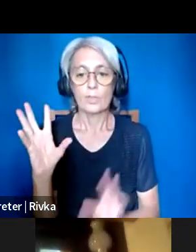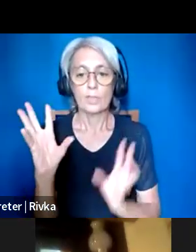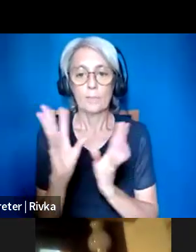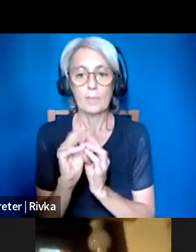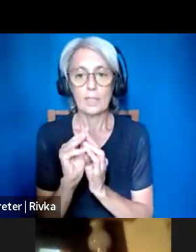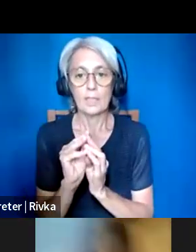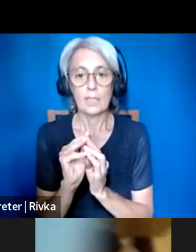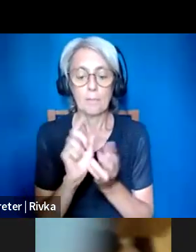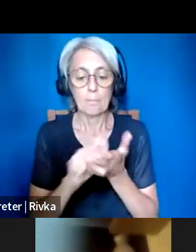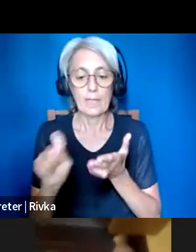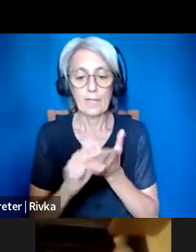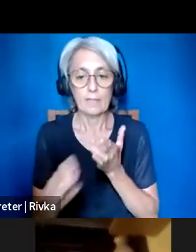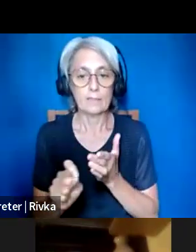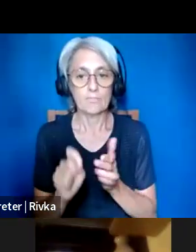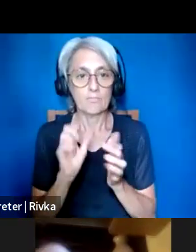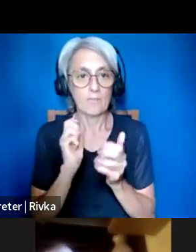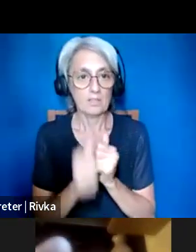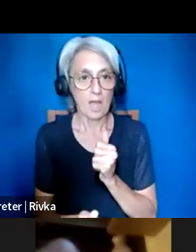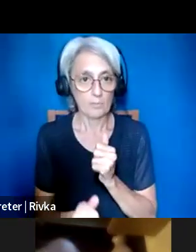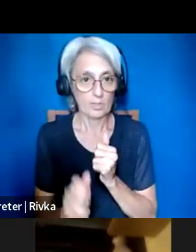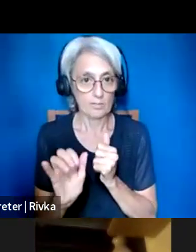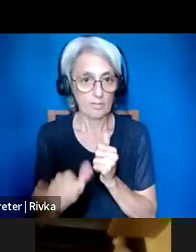meeting minutes.